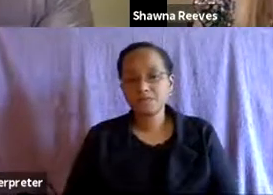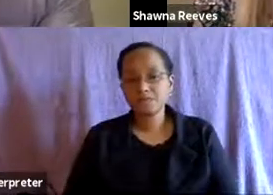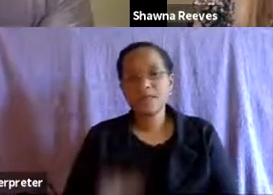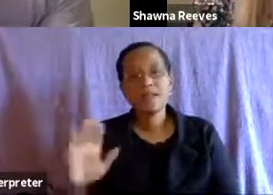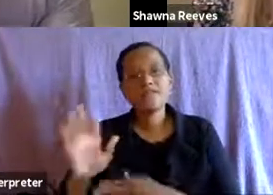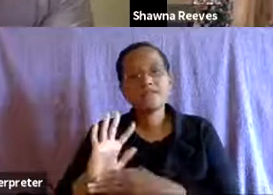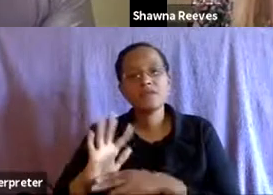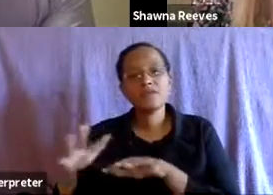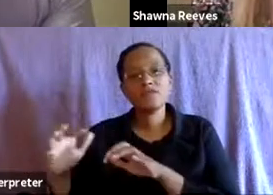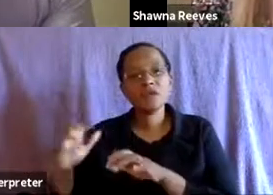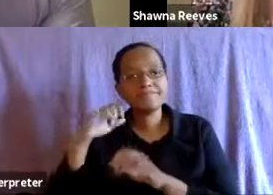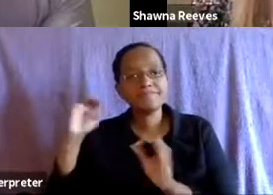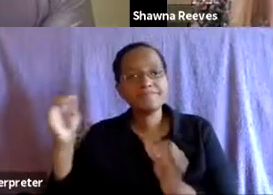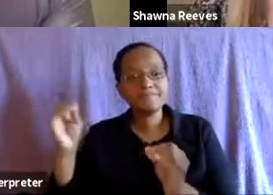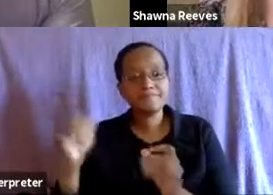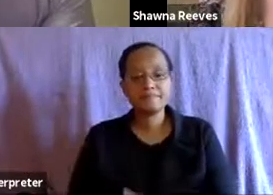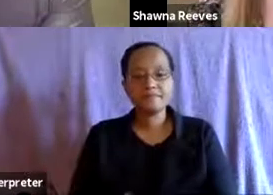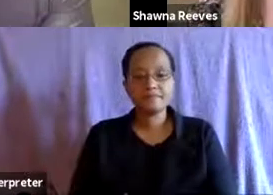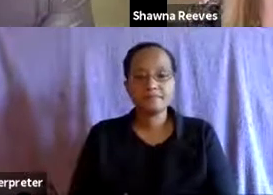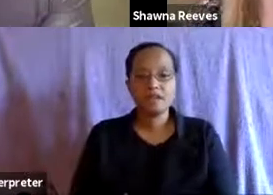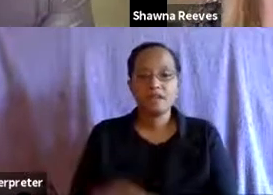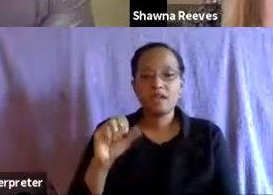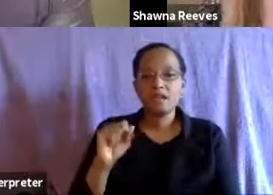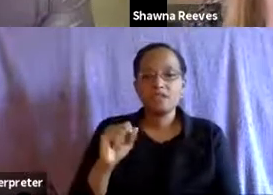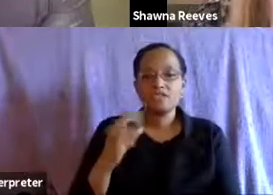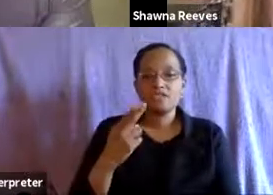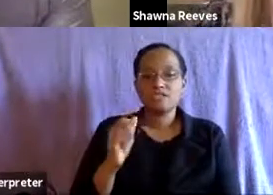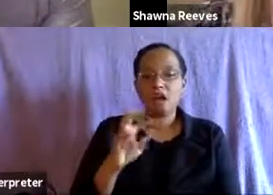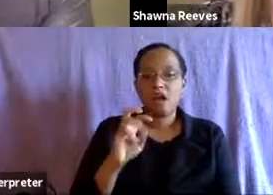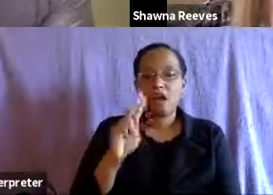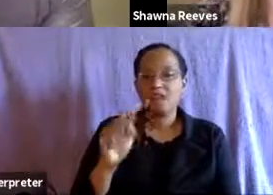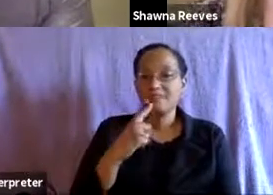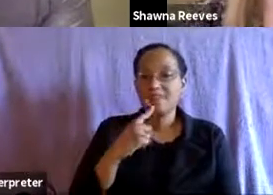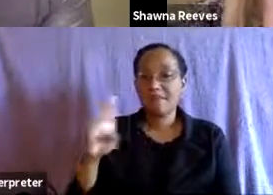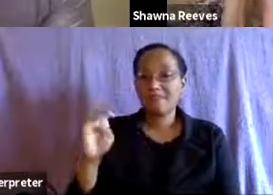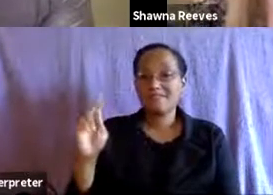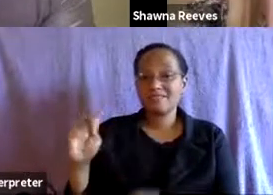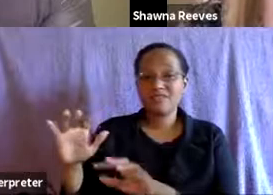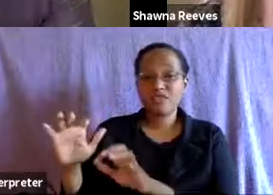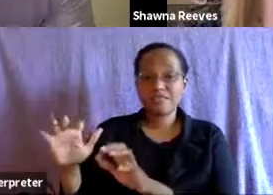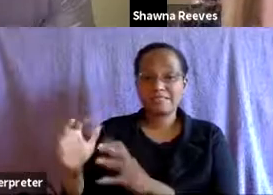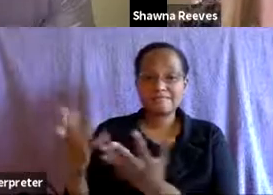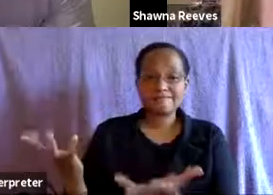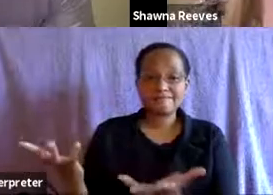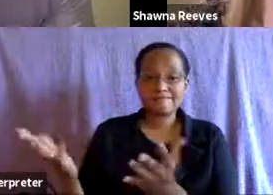with Cantonese-speaking family members at one of the skilled nursing facilities in San